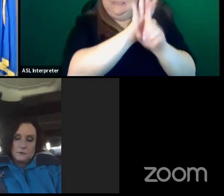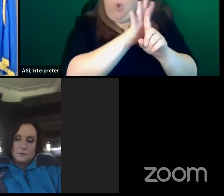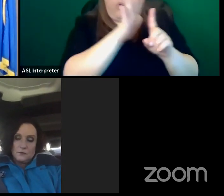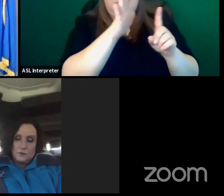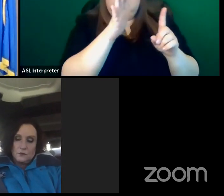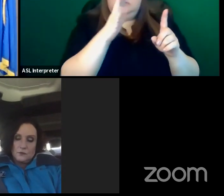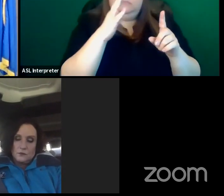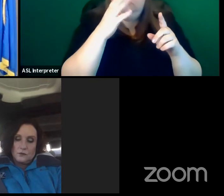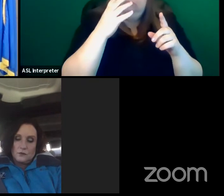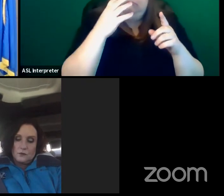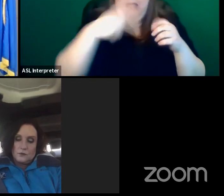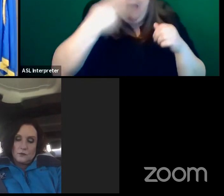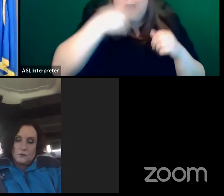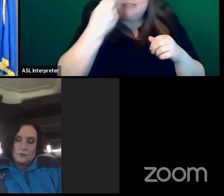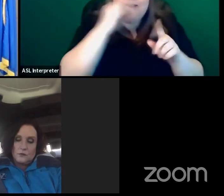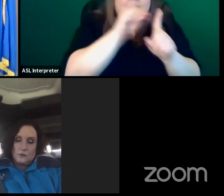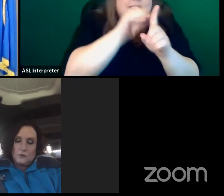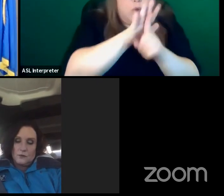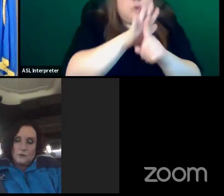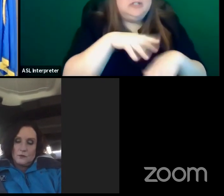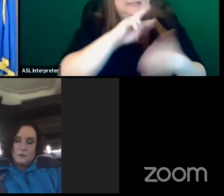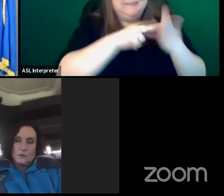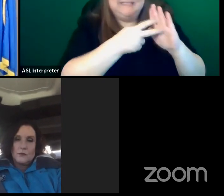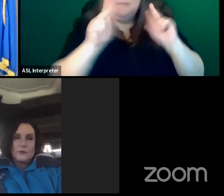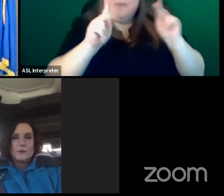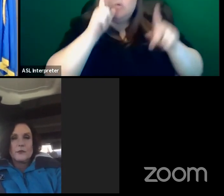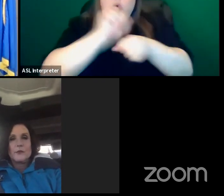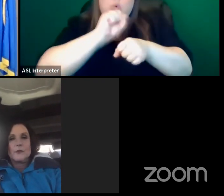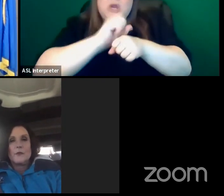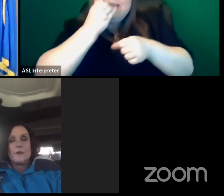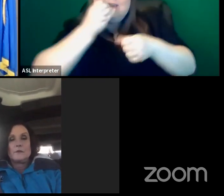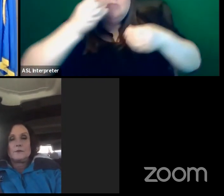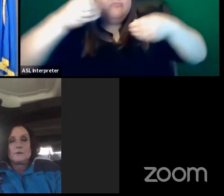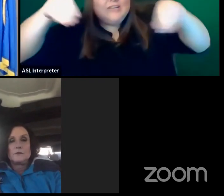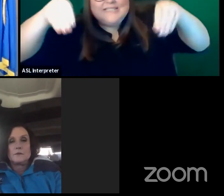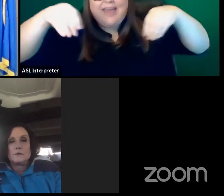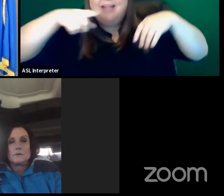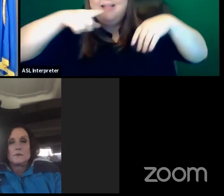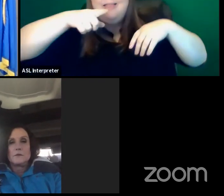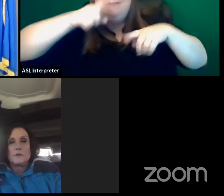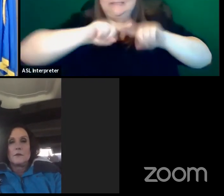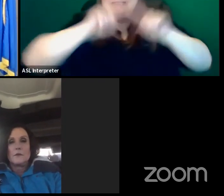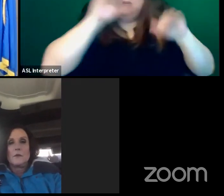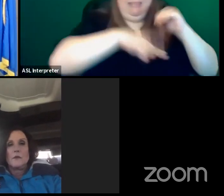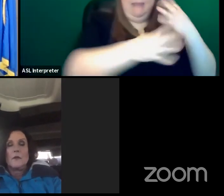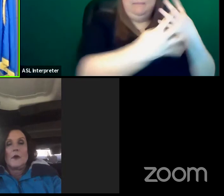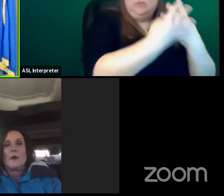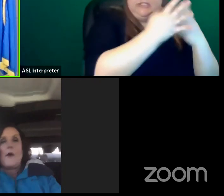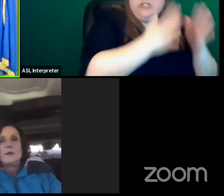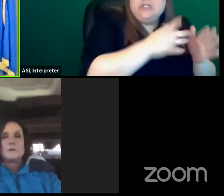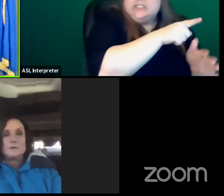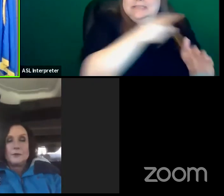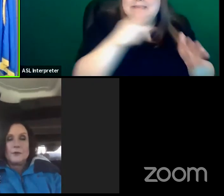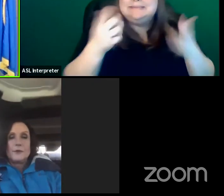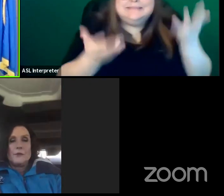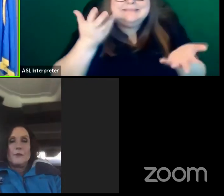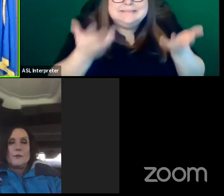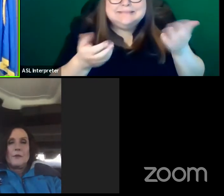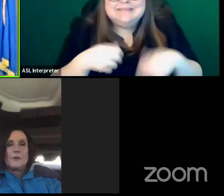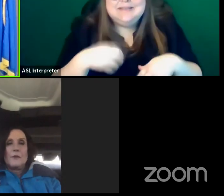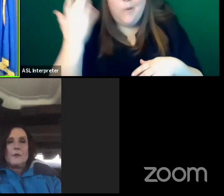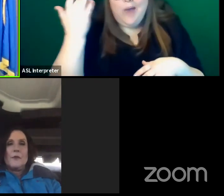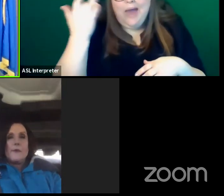And does it have to do with the composition of the economy or the power of interest groups representing labor? Okay, and I'm going to divert most